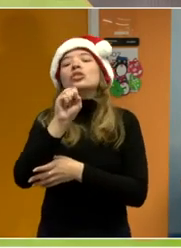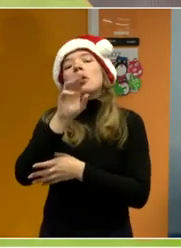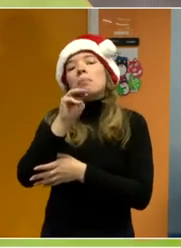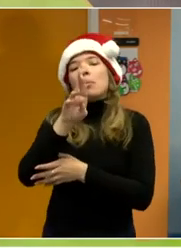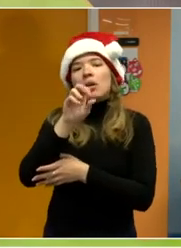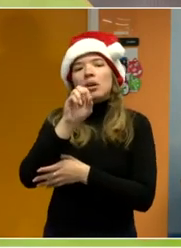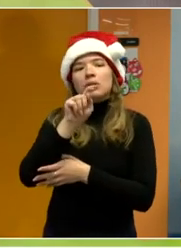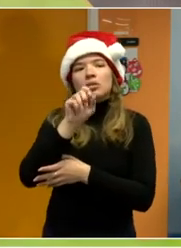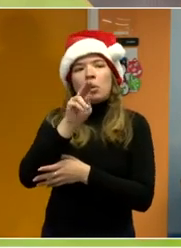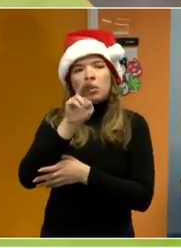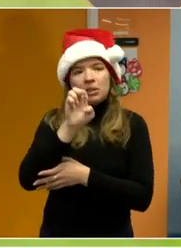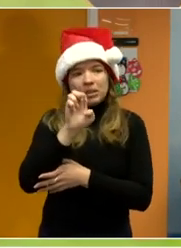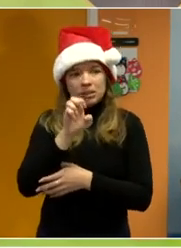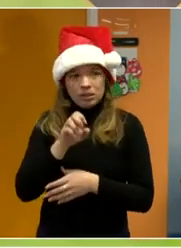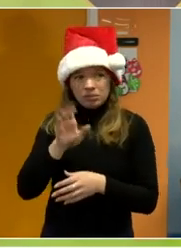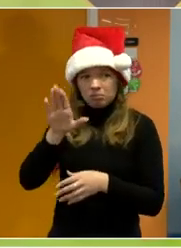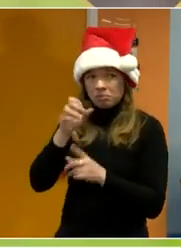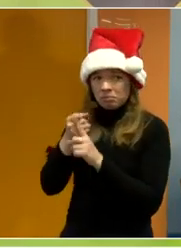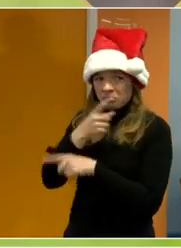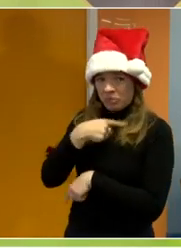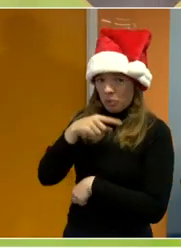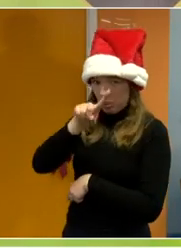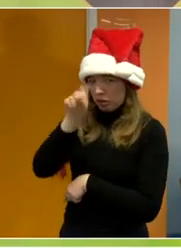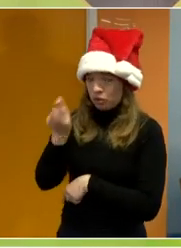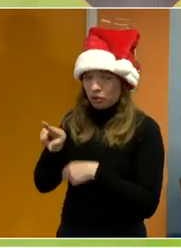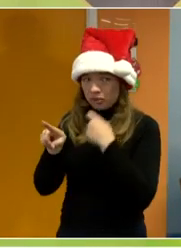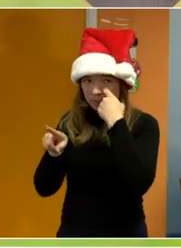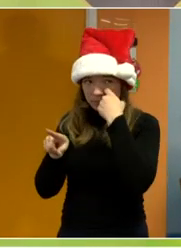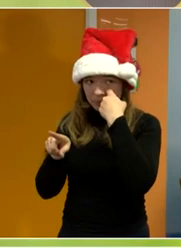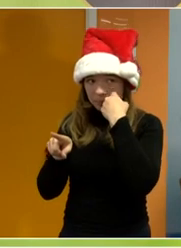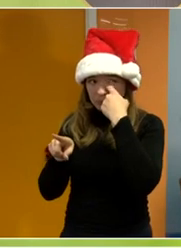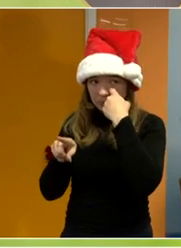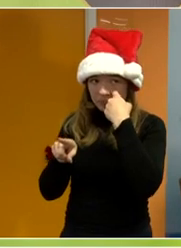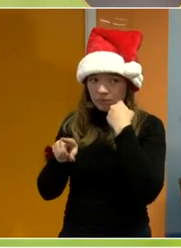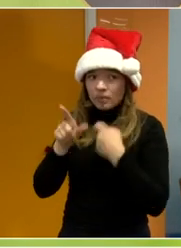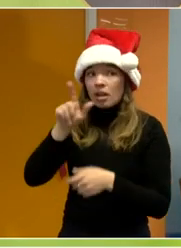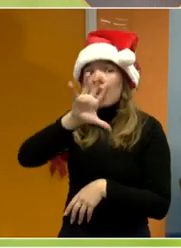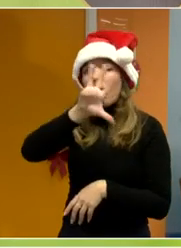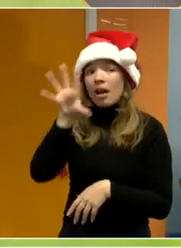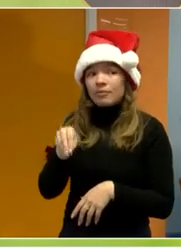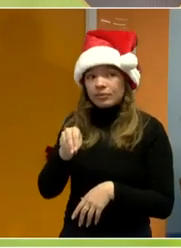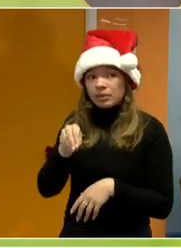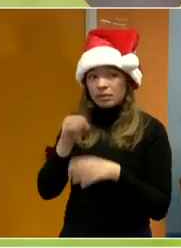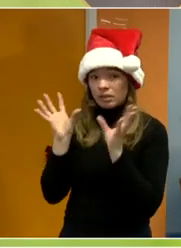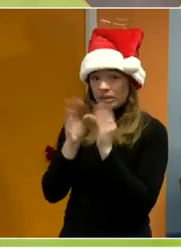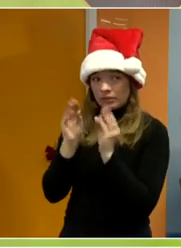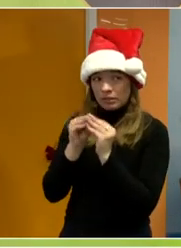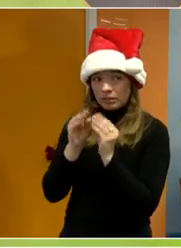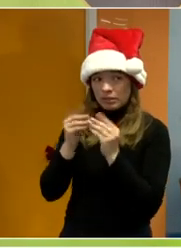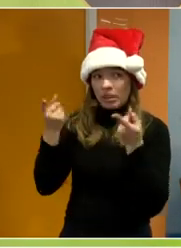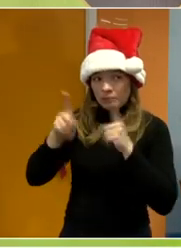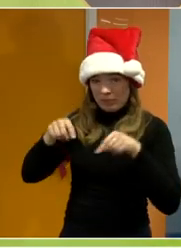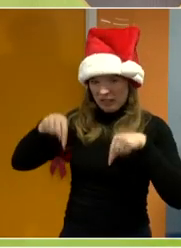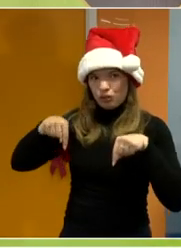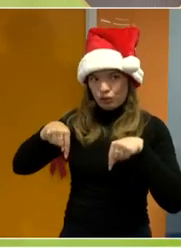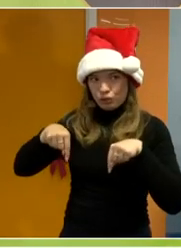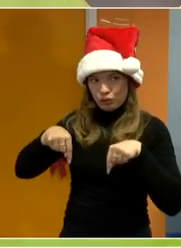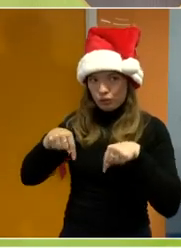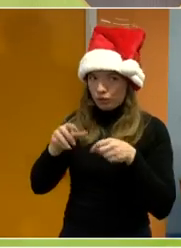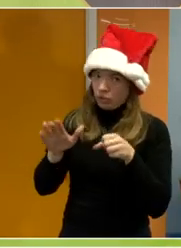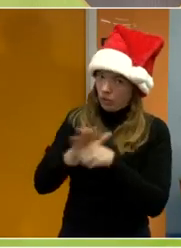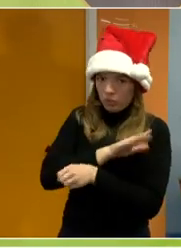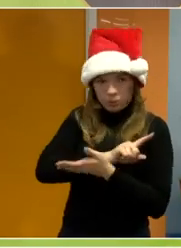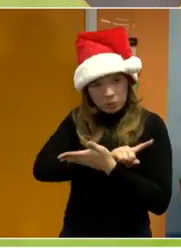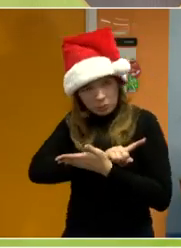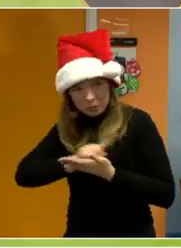ask off-topic Sure. questions? Okay. So, Mayor, the Africa Summit is starting today here in Washington and will be going on all week. I just like to ask